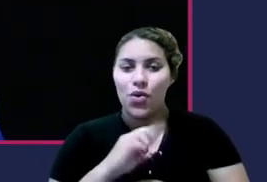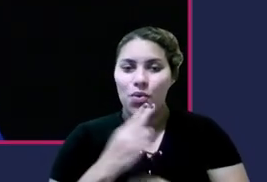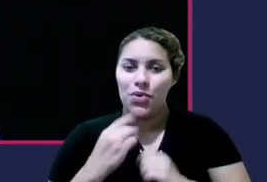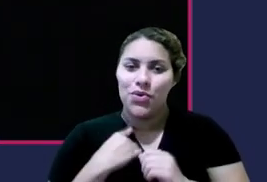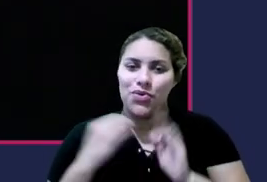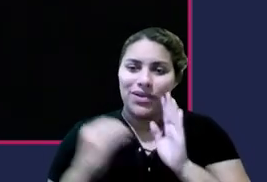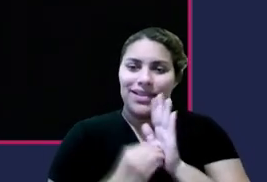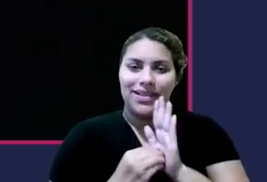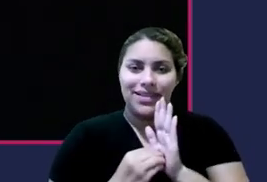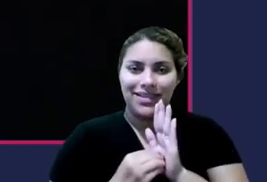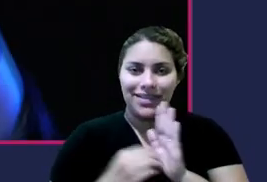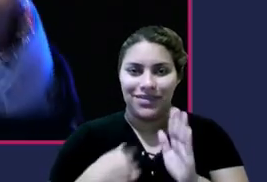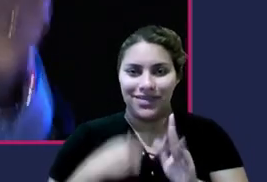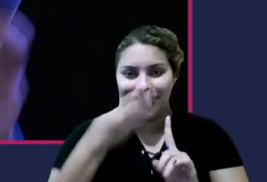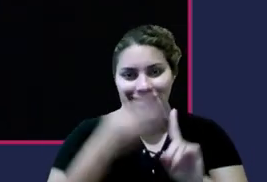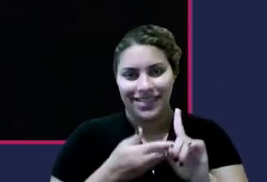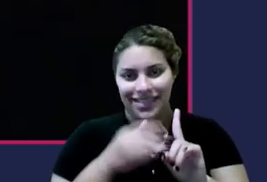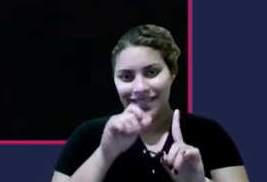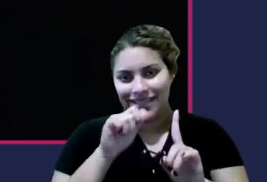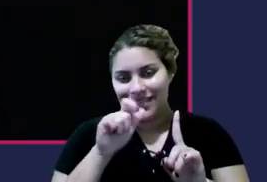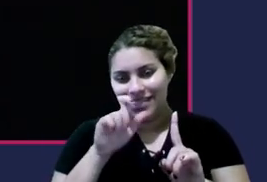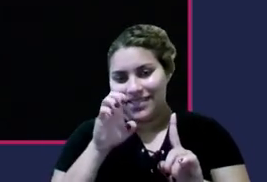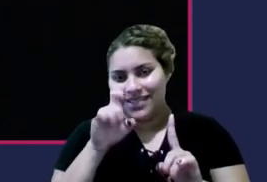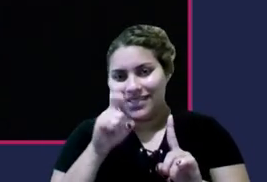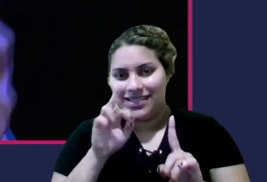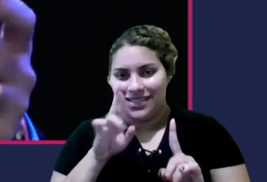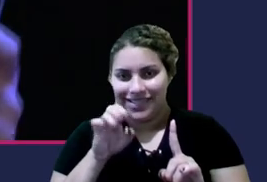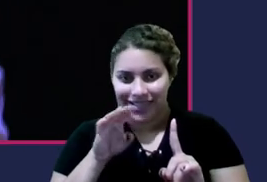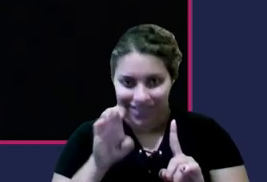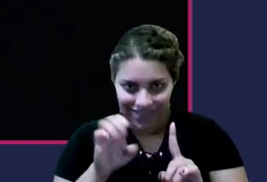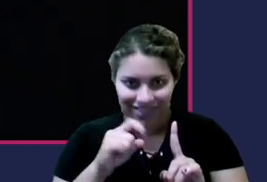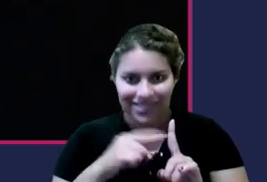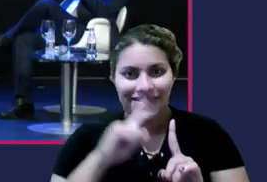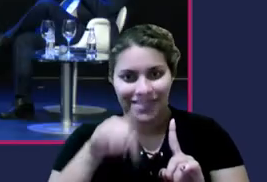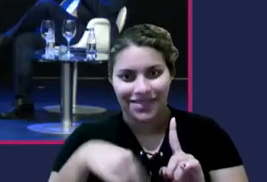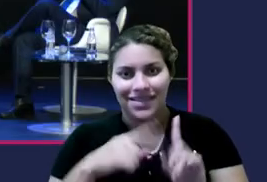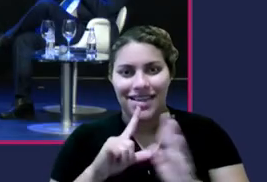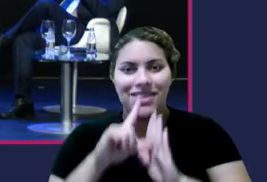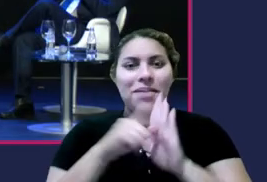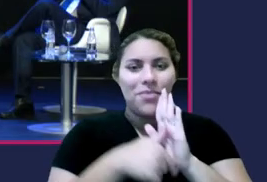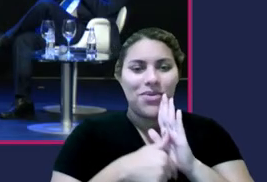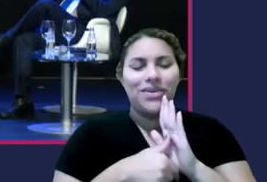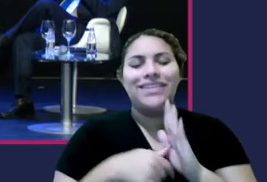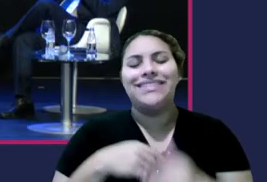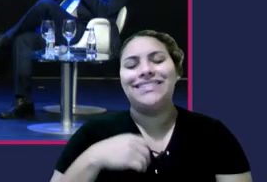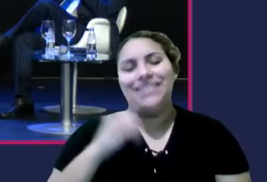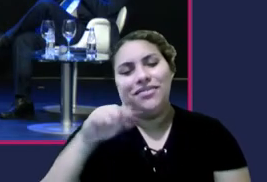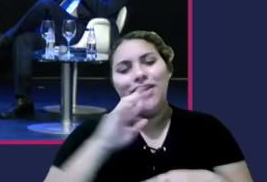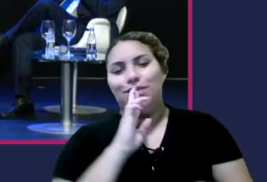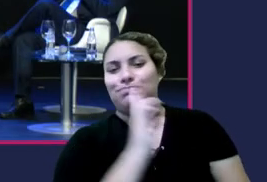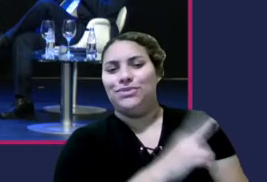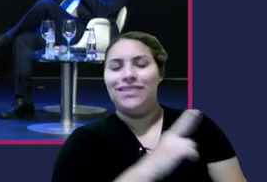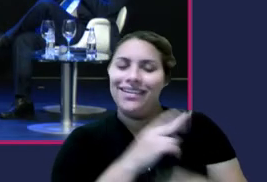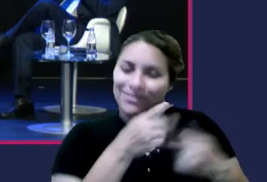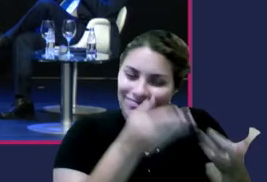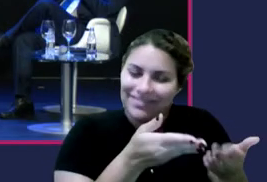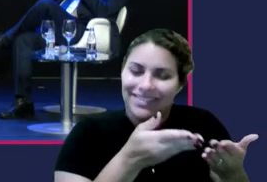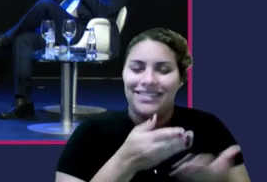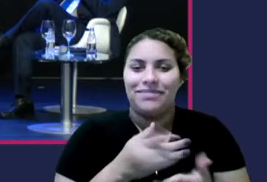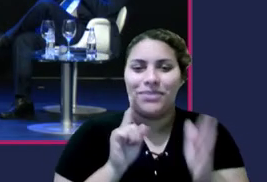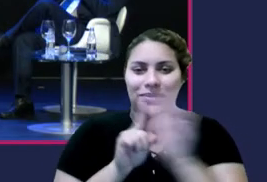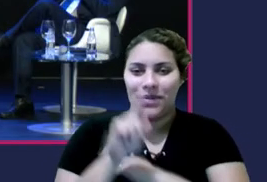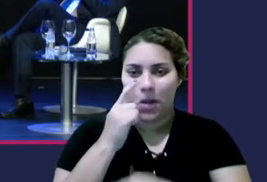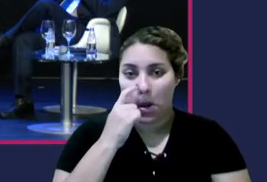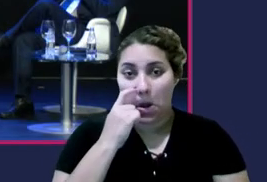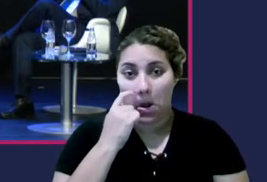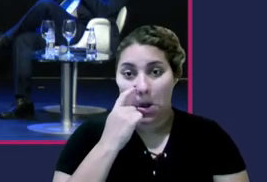protocols or to be included in their list of treatments and disease? Dr. Alexandre can answer this later